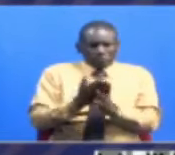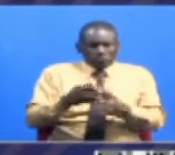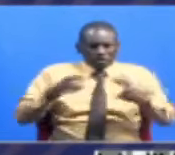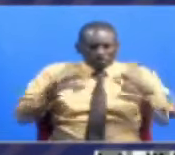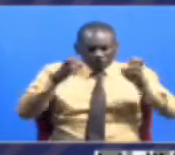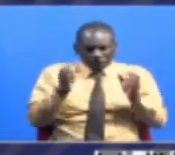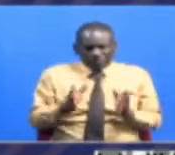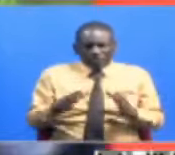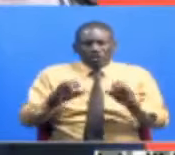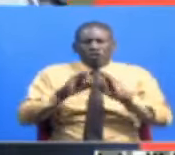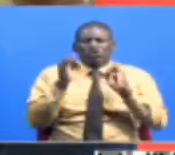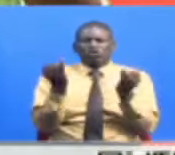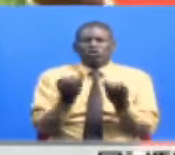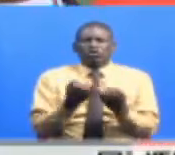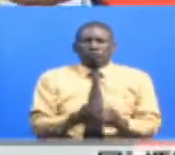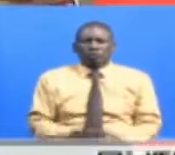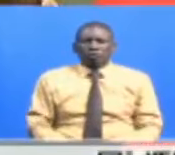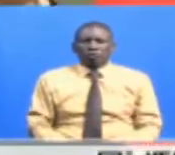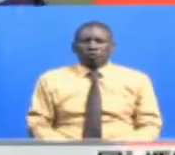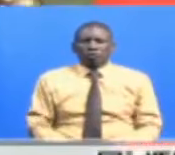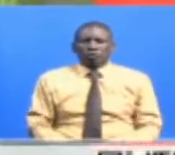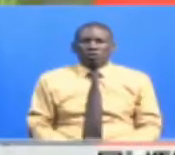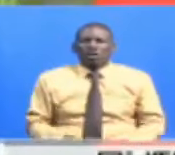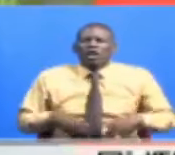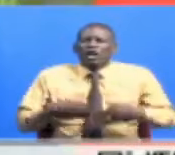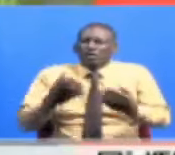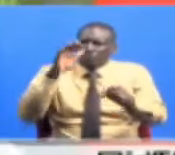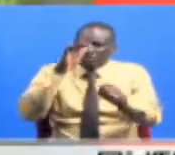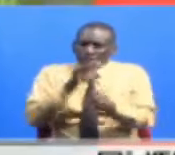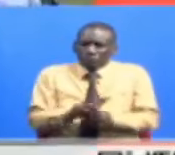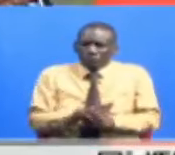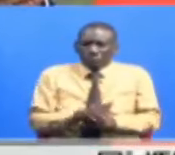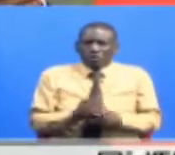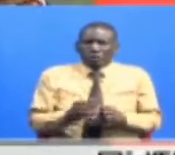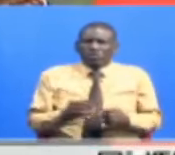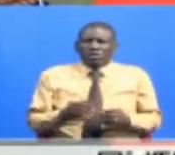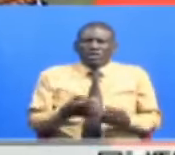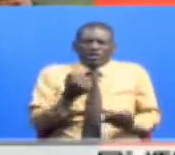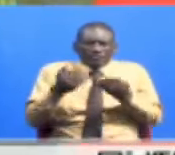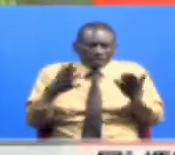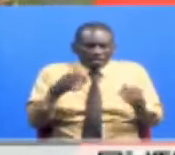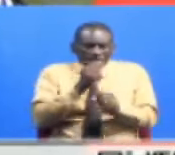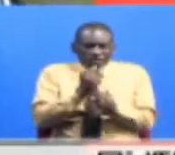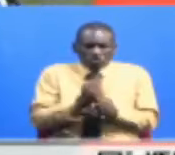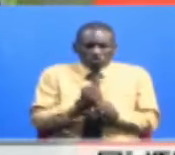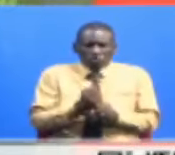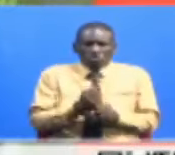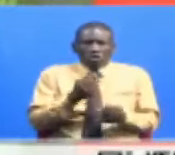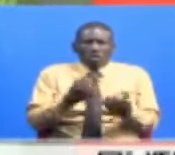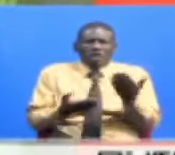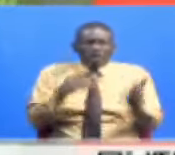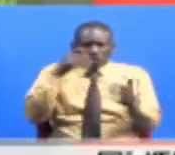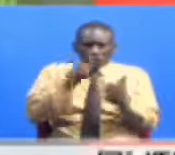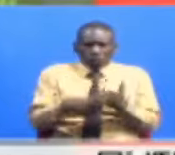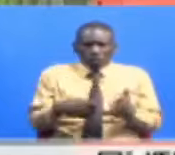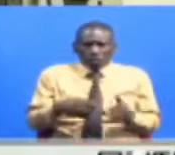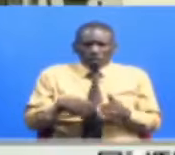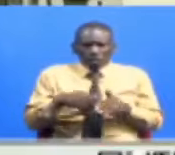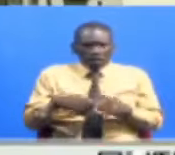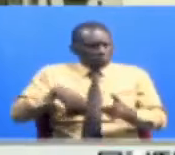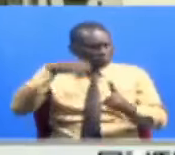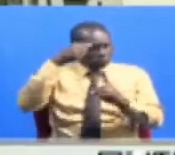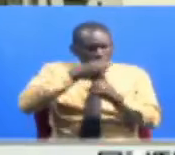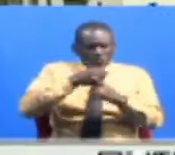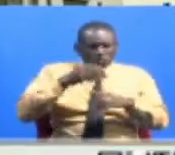agencies. To give you my commitment, I will clean up cancer. Whatever it takes, Mr. President, whatever it costs, I will clean it up. Related to